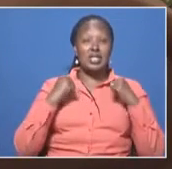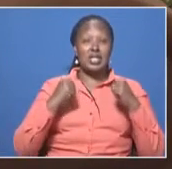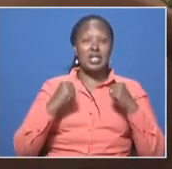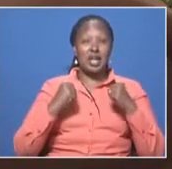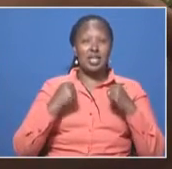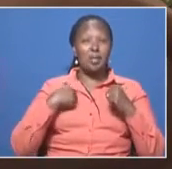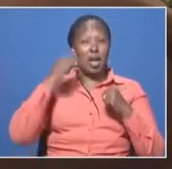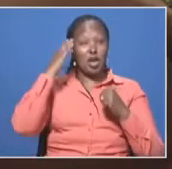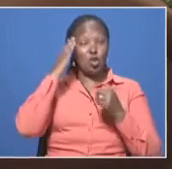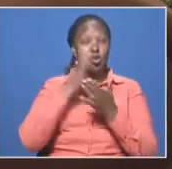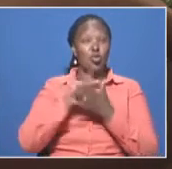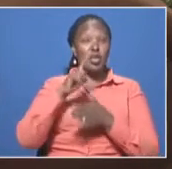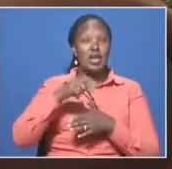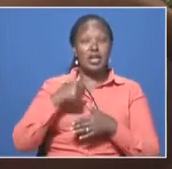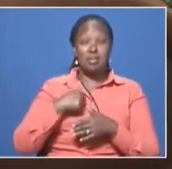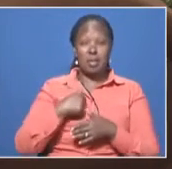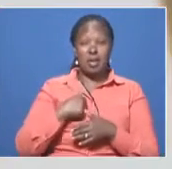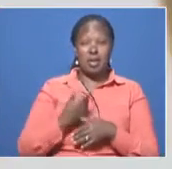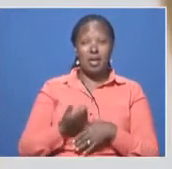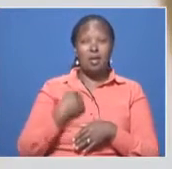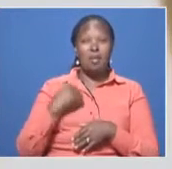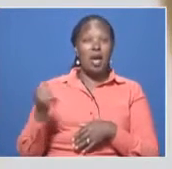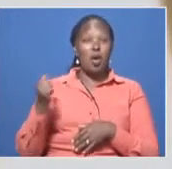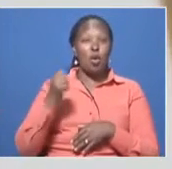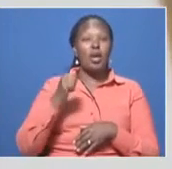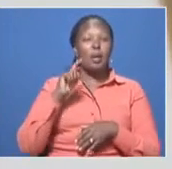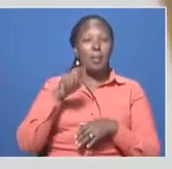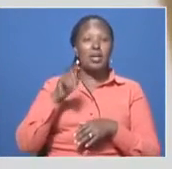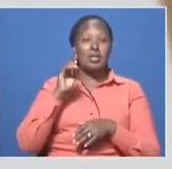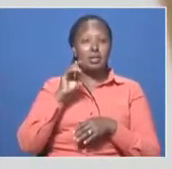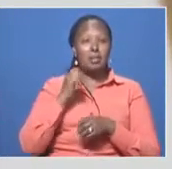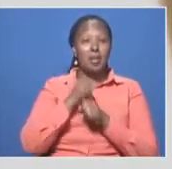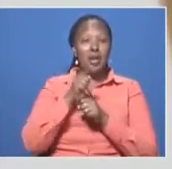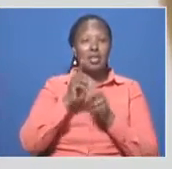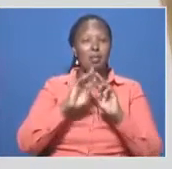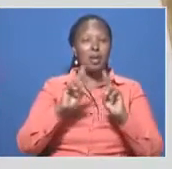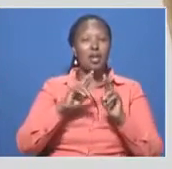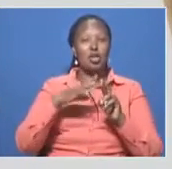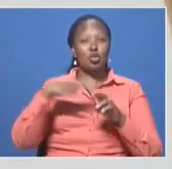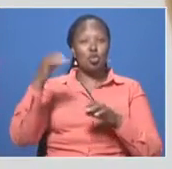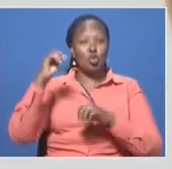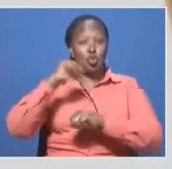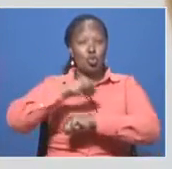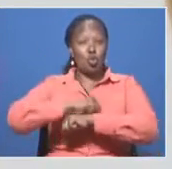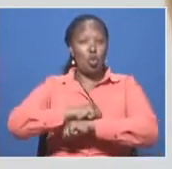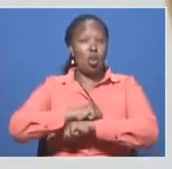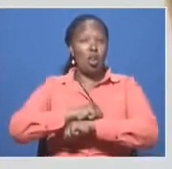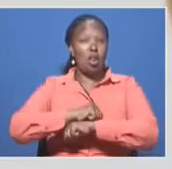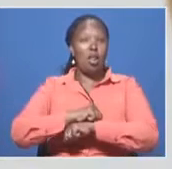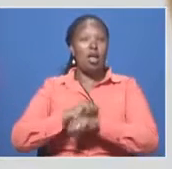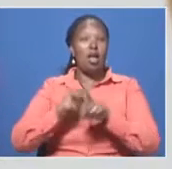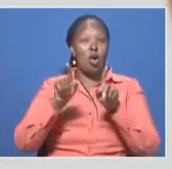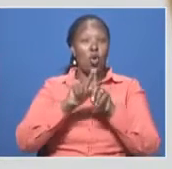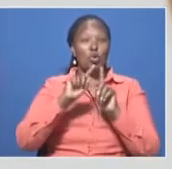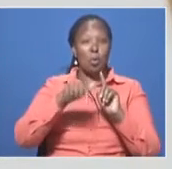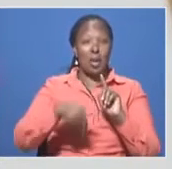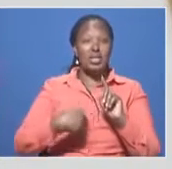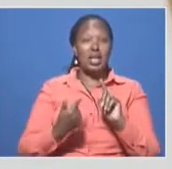me. So I get up. I have to get them ready for school. I have to get myself ready.